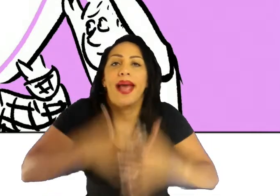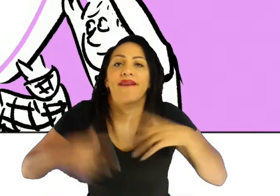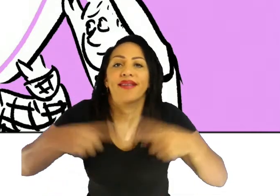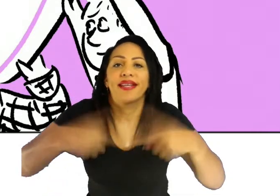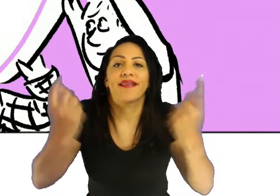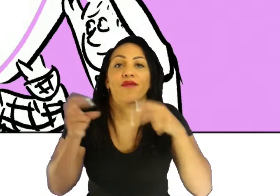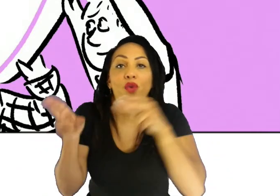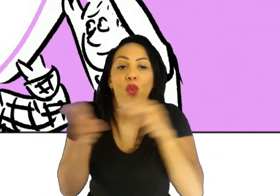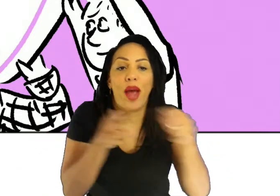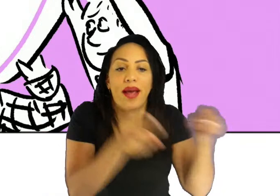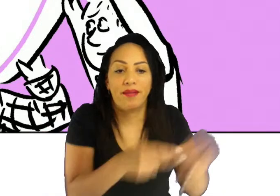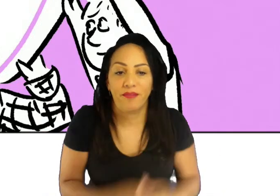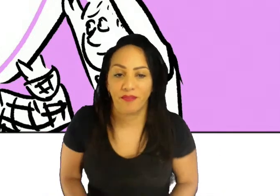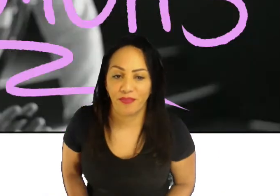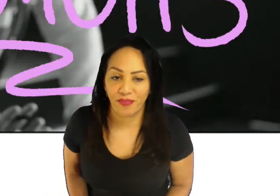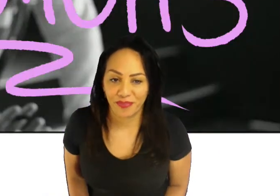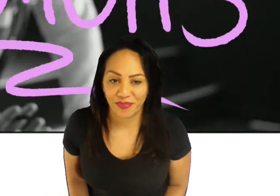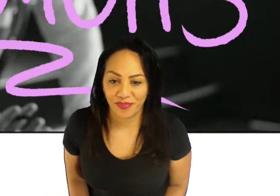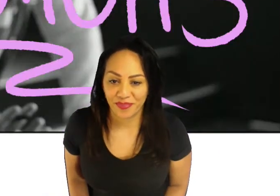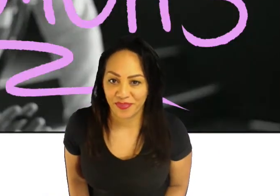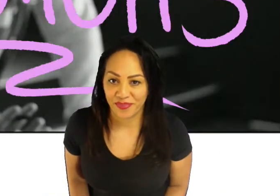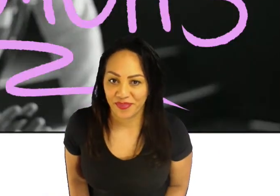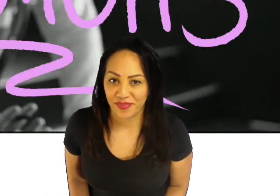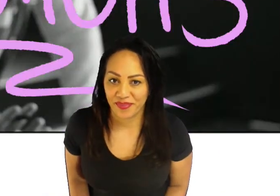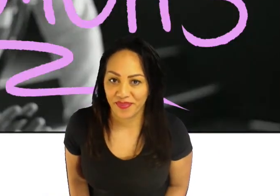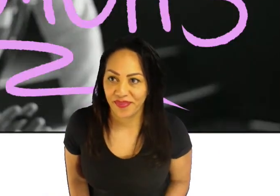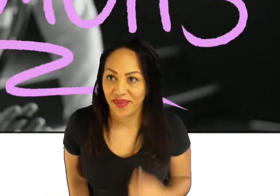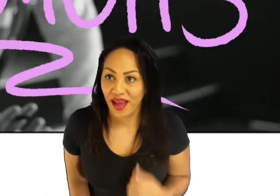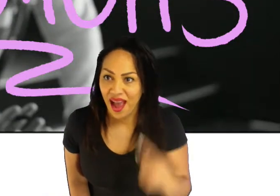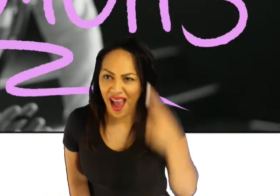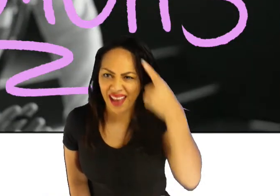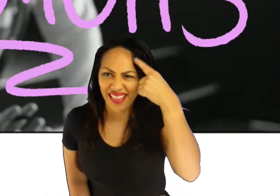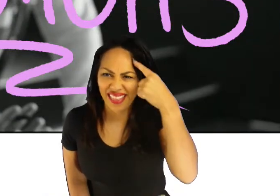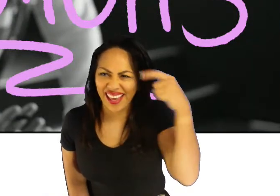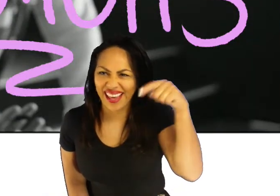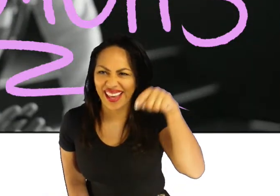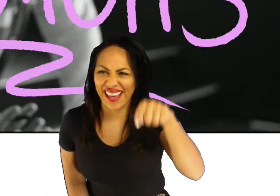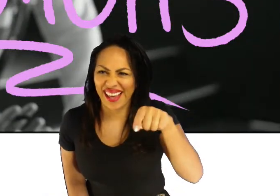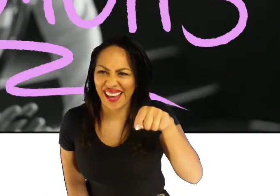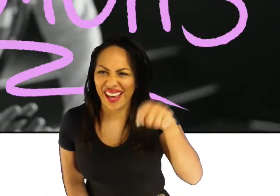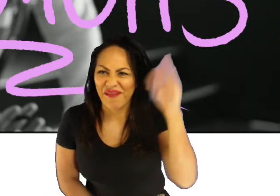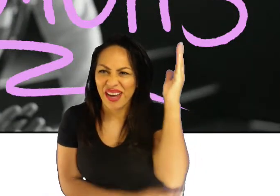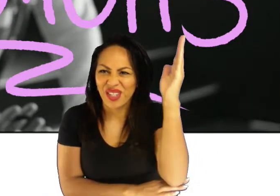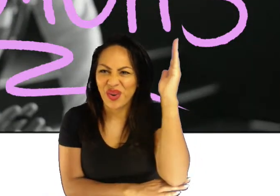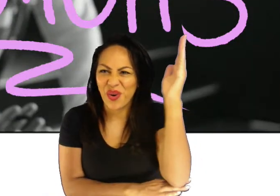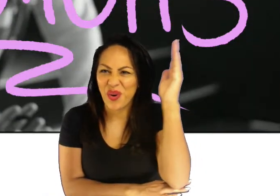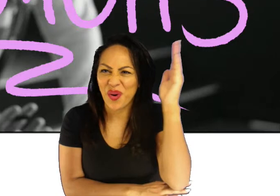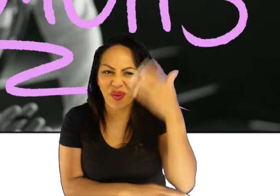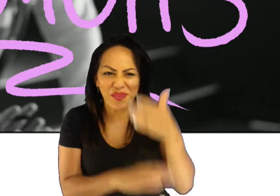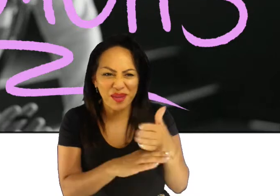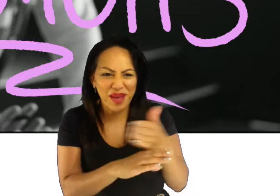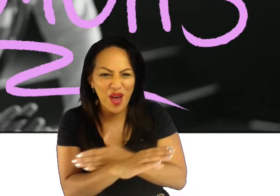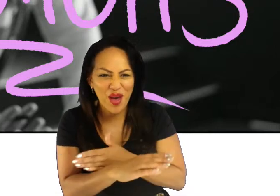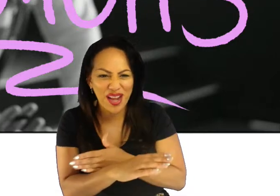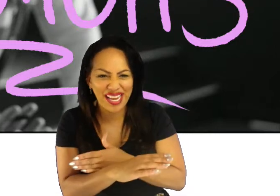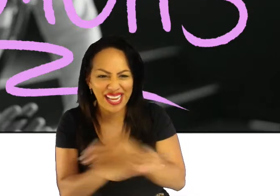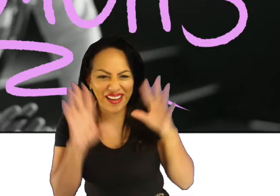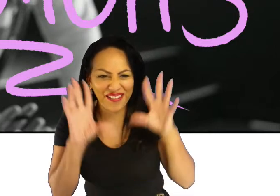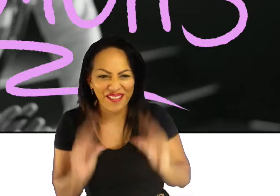I've got a feeling this might technically be slightly early, but that's me. It's question time.